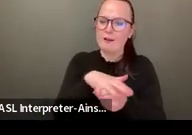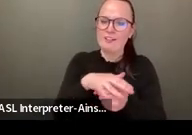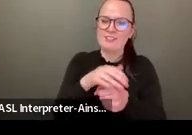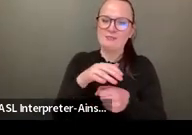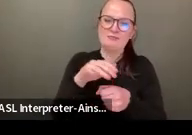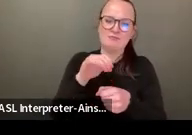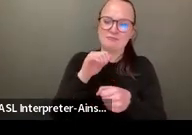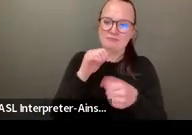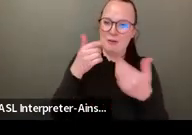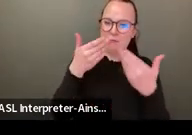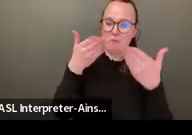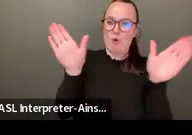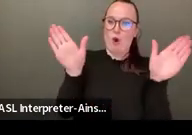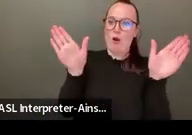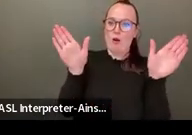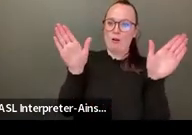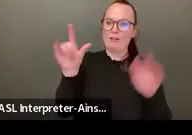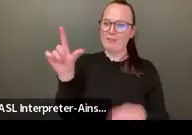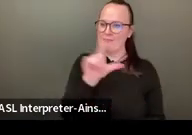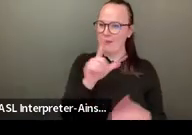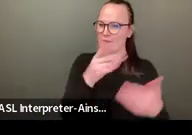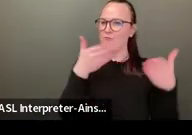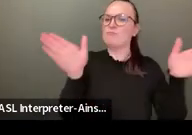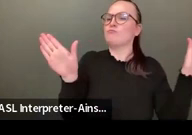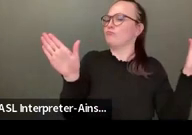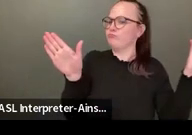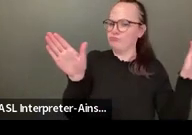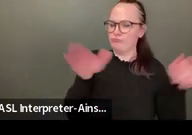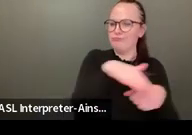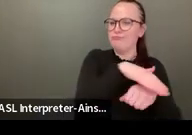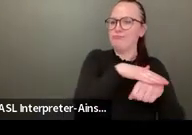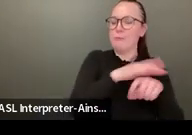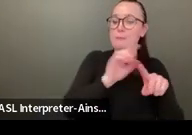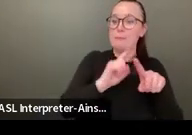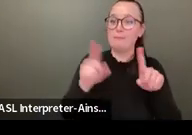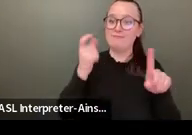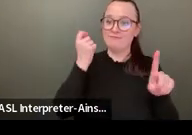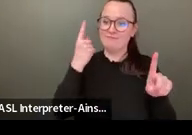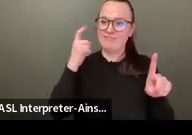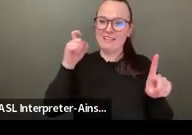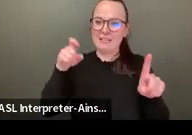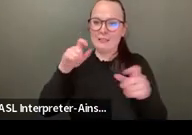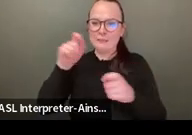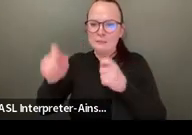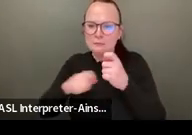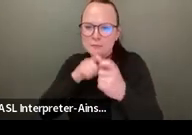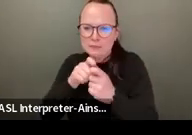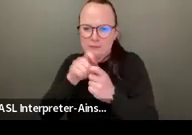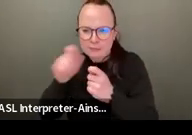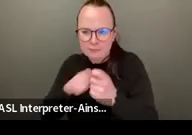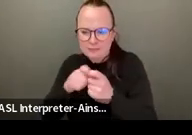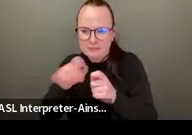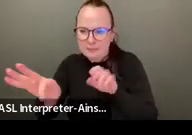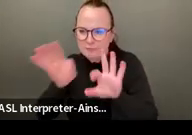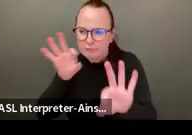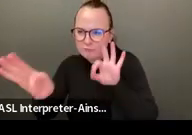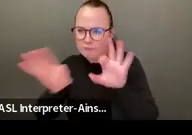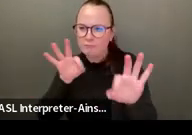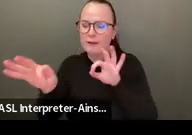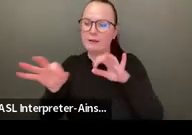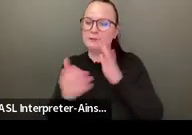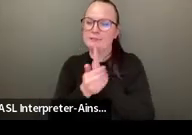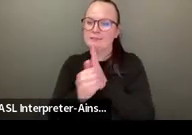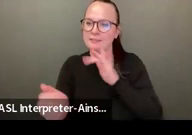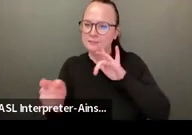broad academic areas. But what you really need to do is drill down into those specific skill deficits.